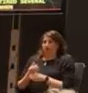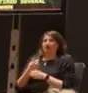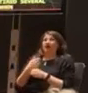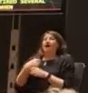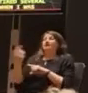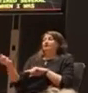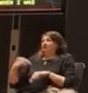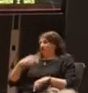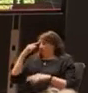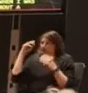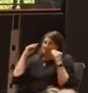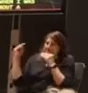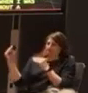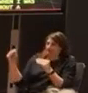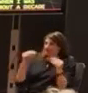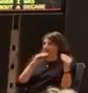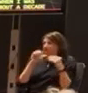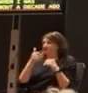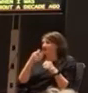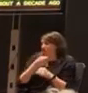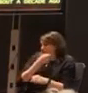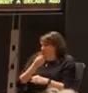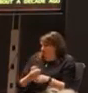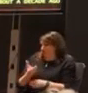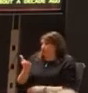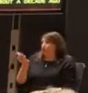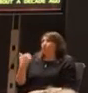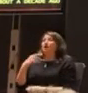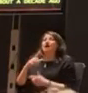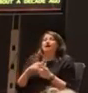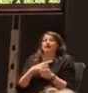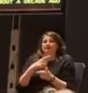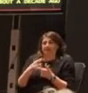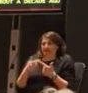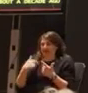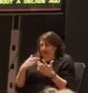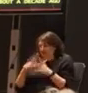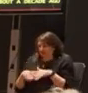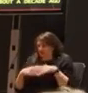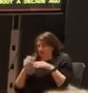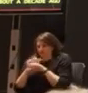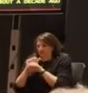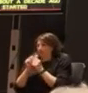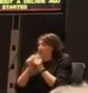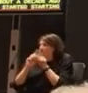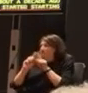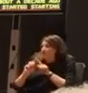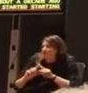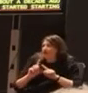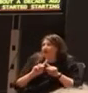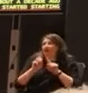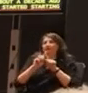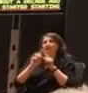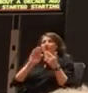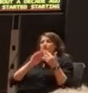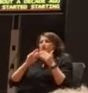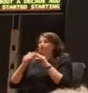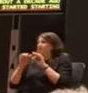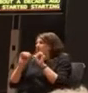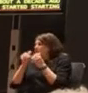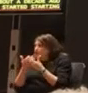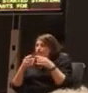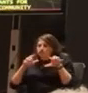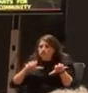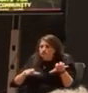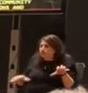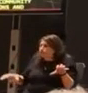ago, and then I started consulting, writing grants for different community organizations out here, and I brought several millions of dollars to the streets of